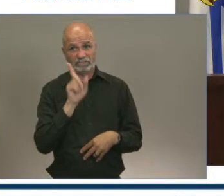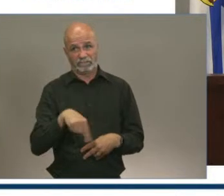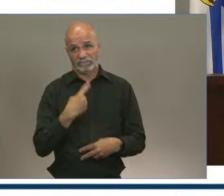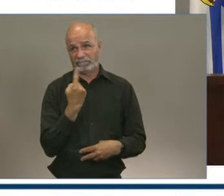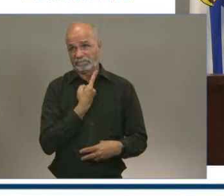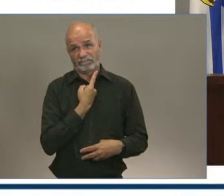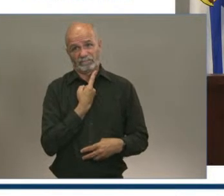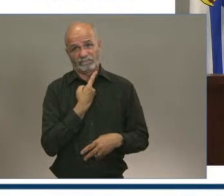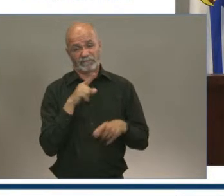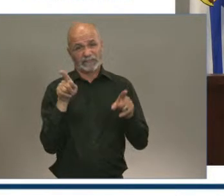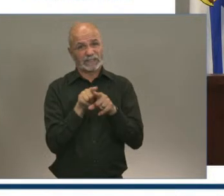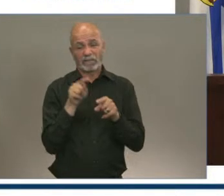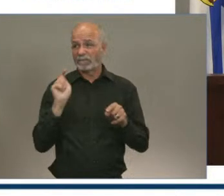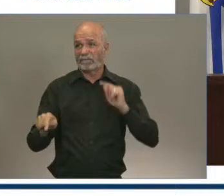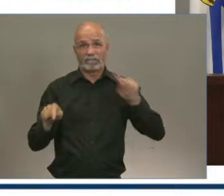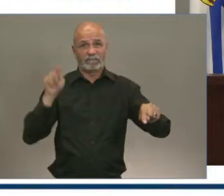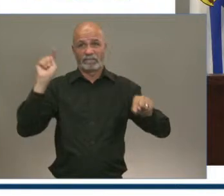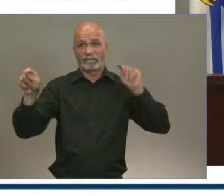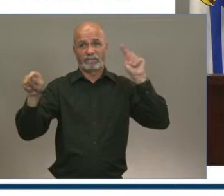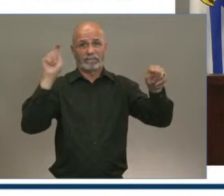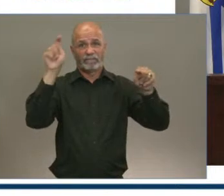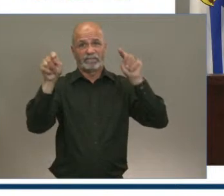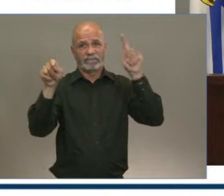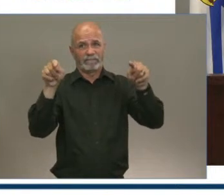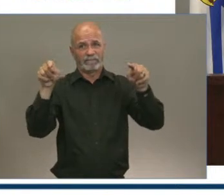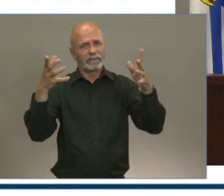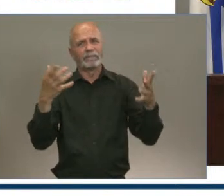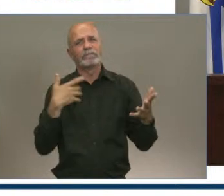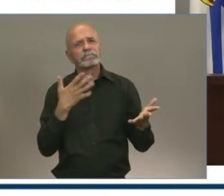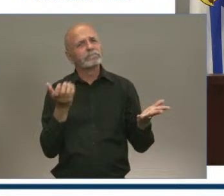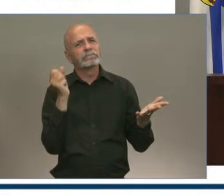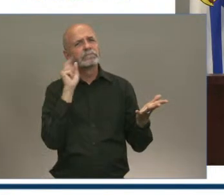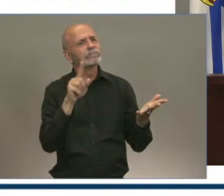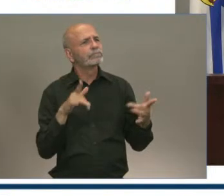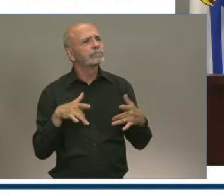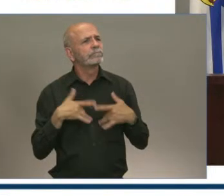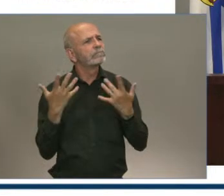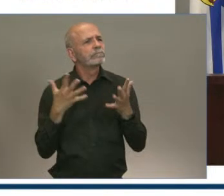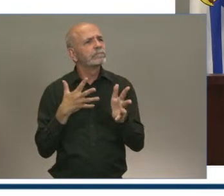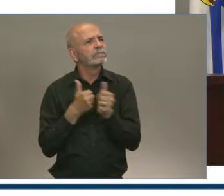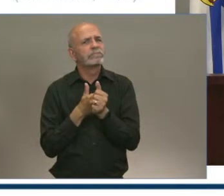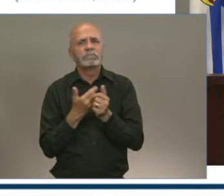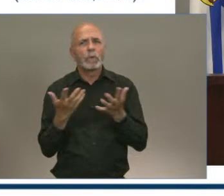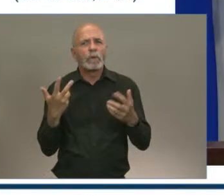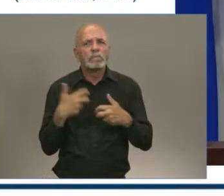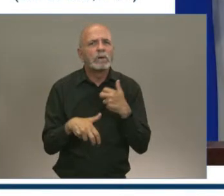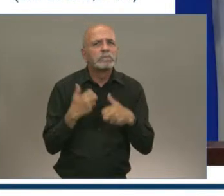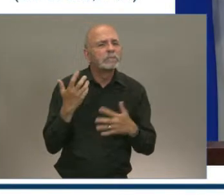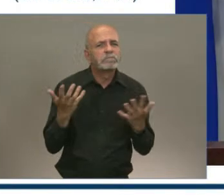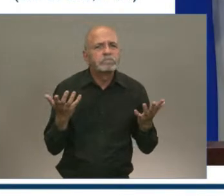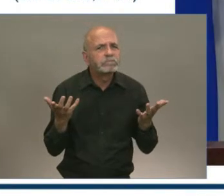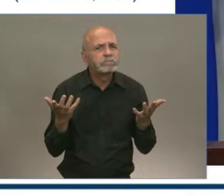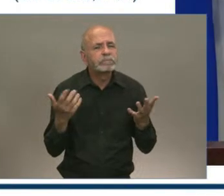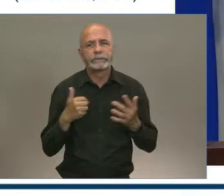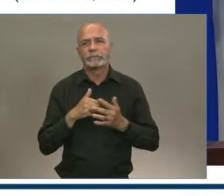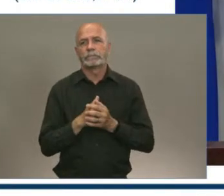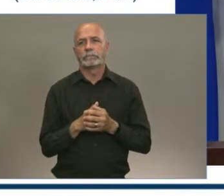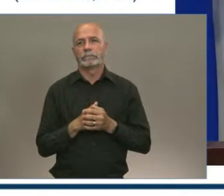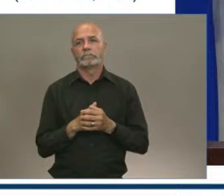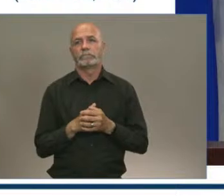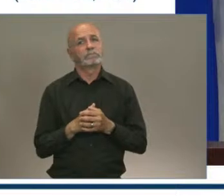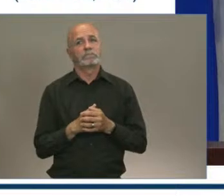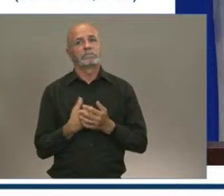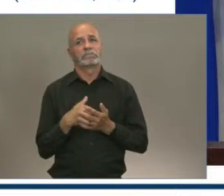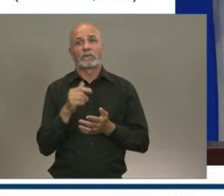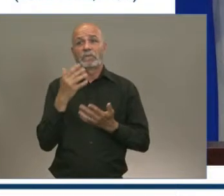boat. So my question to you is, what's the holdup? What's the problem? Well, I don't know who this individual is.